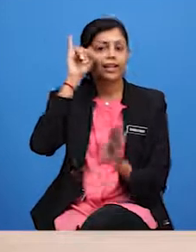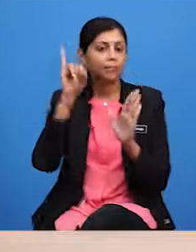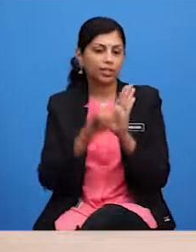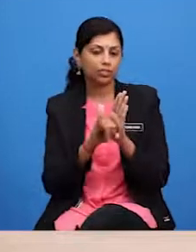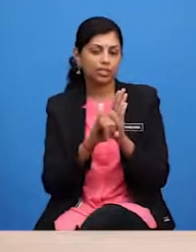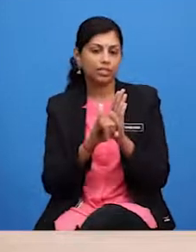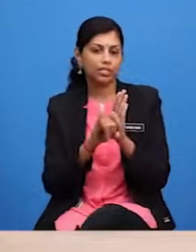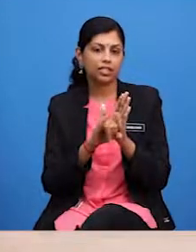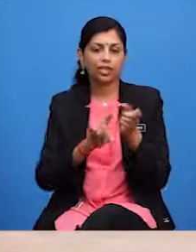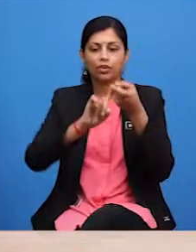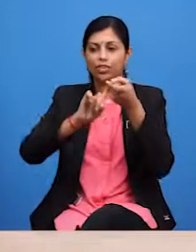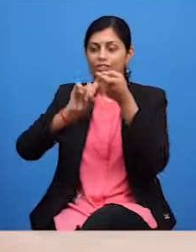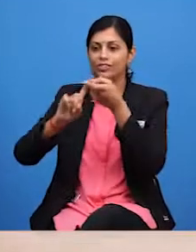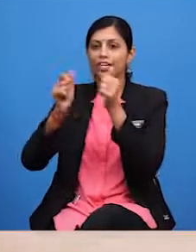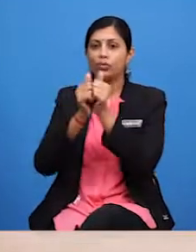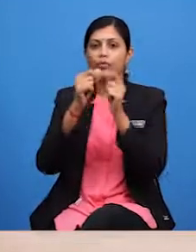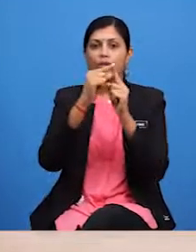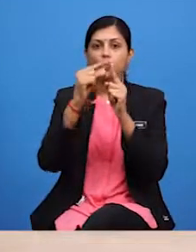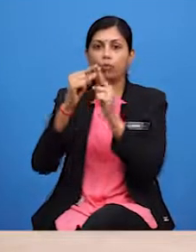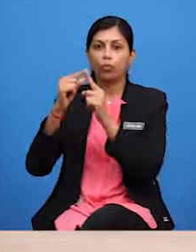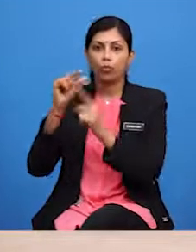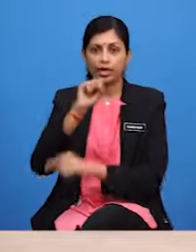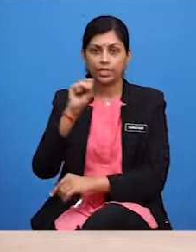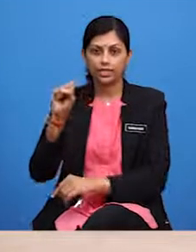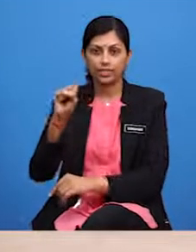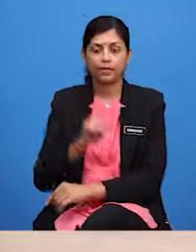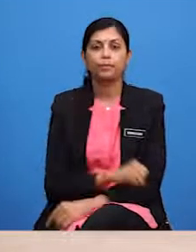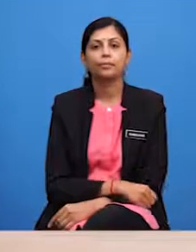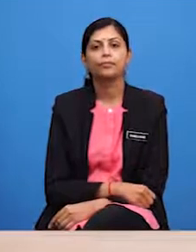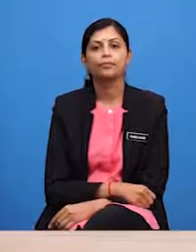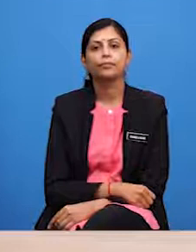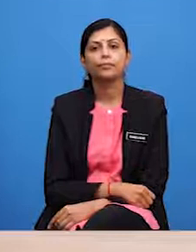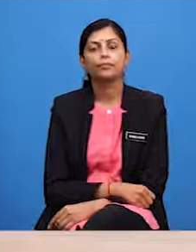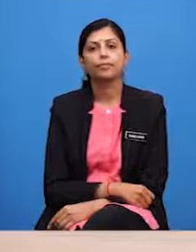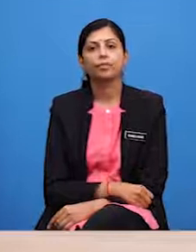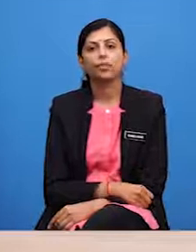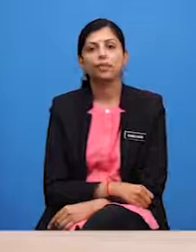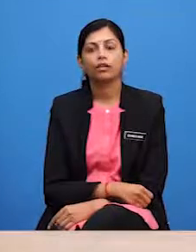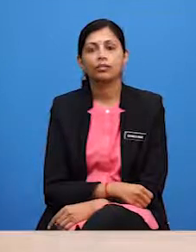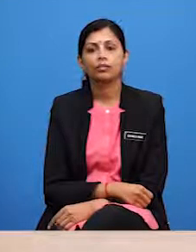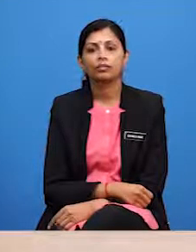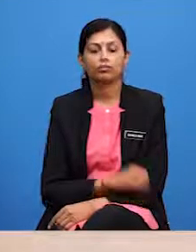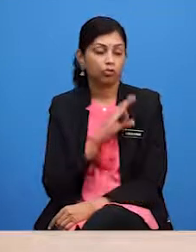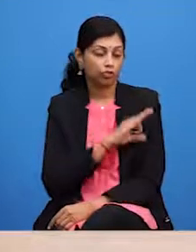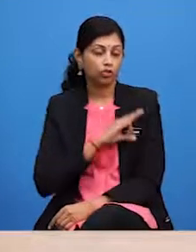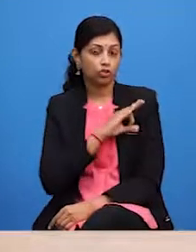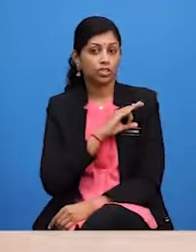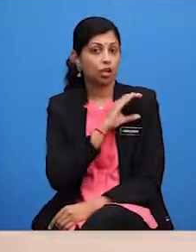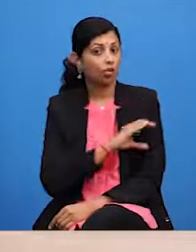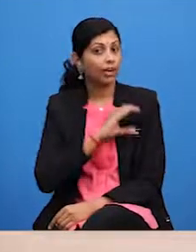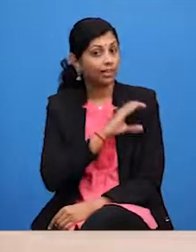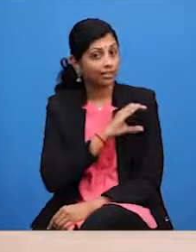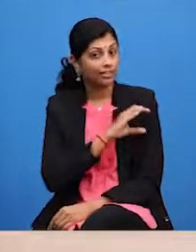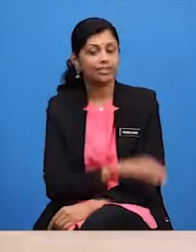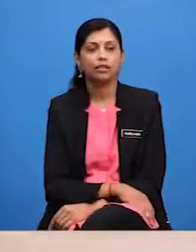words with information like the features of characters, the setting of a